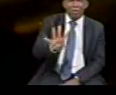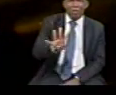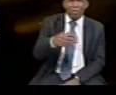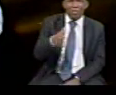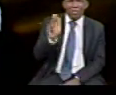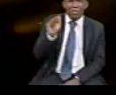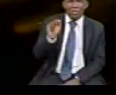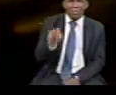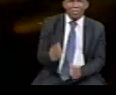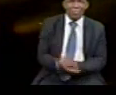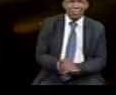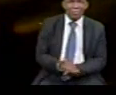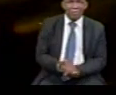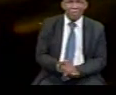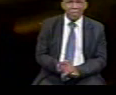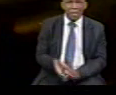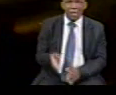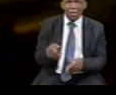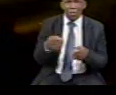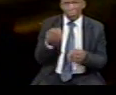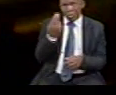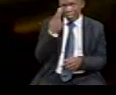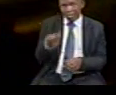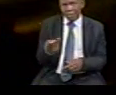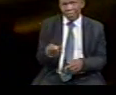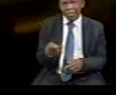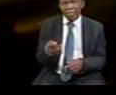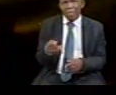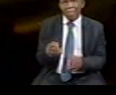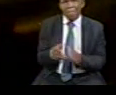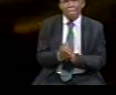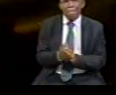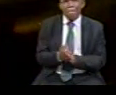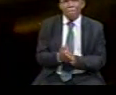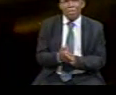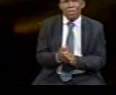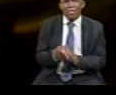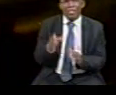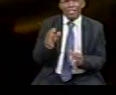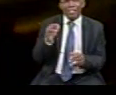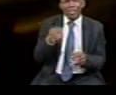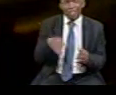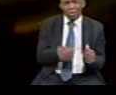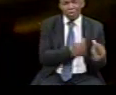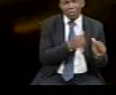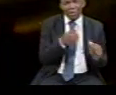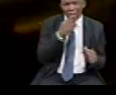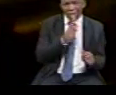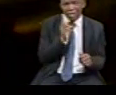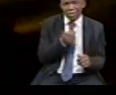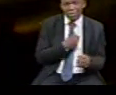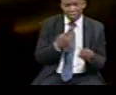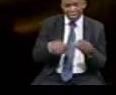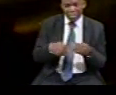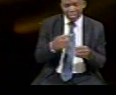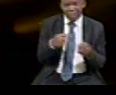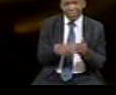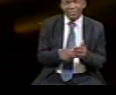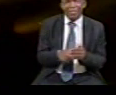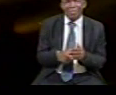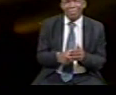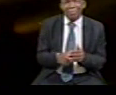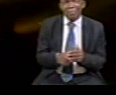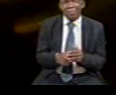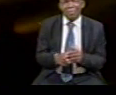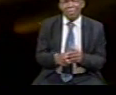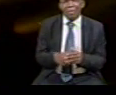we are going to see the Spirit-inspired apostle talking about the second coming of the Lord Jesus